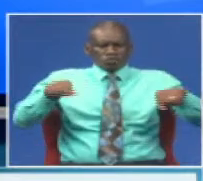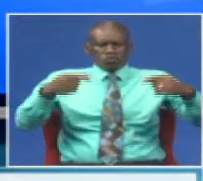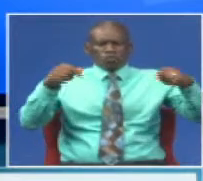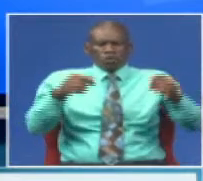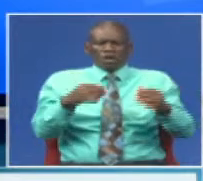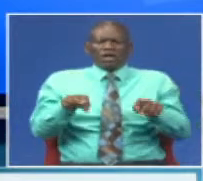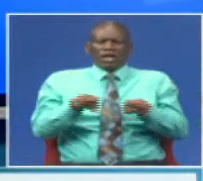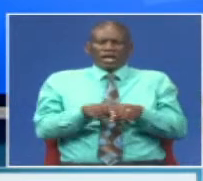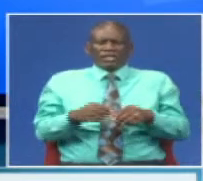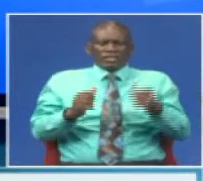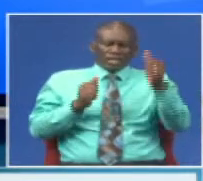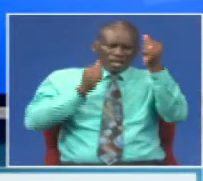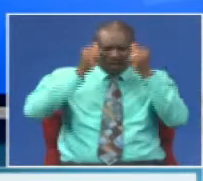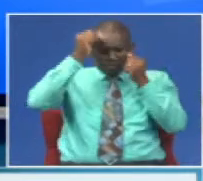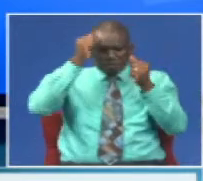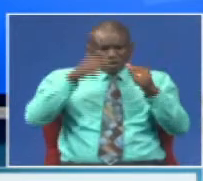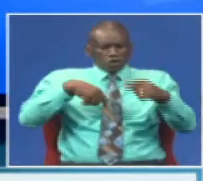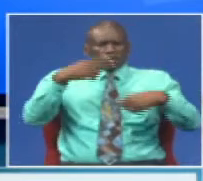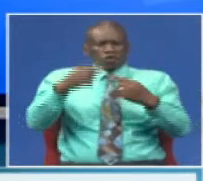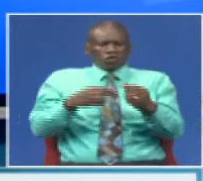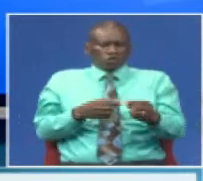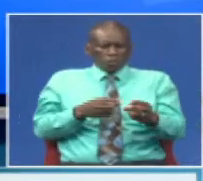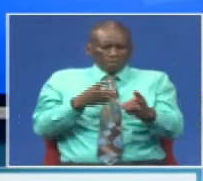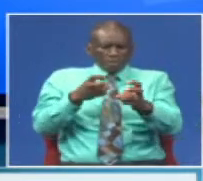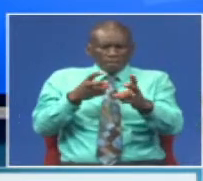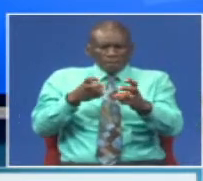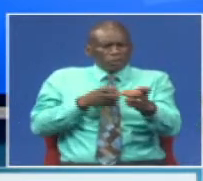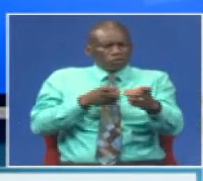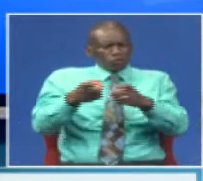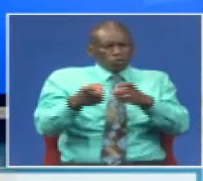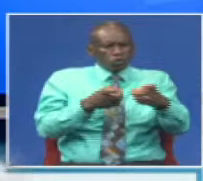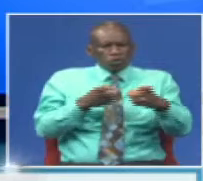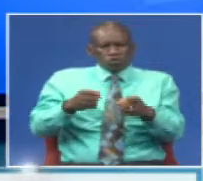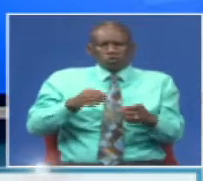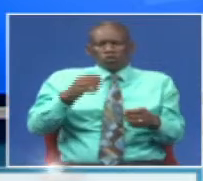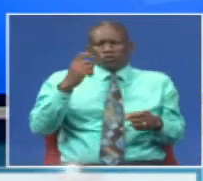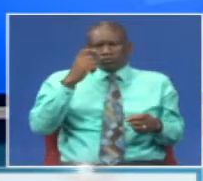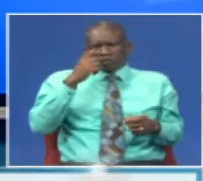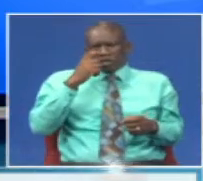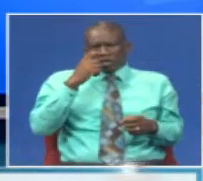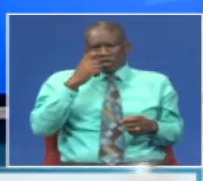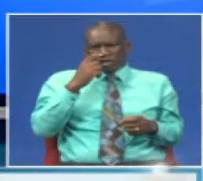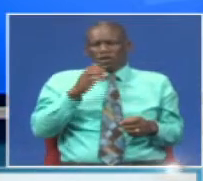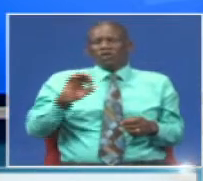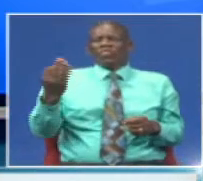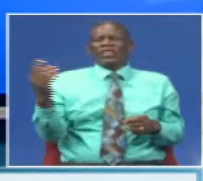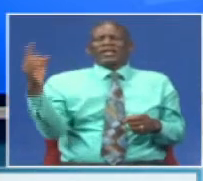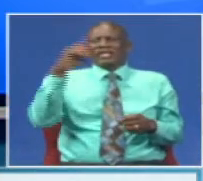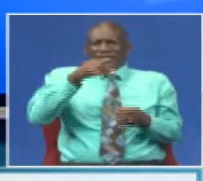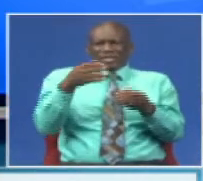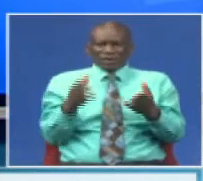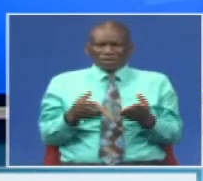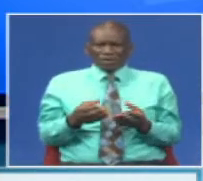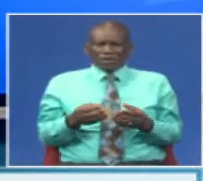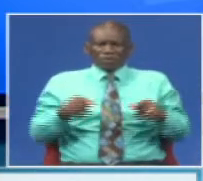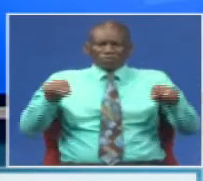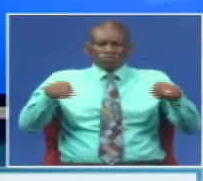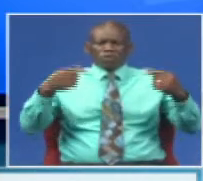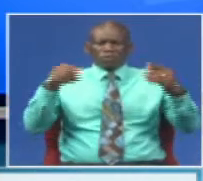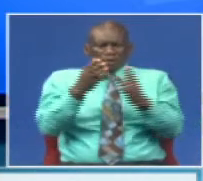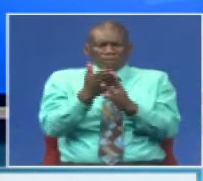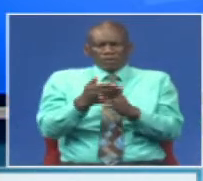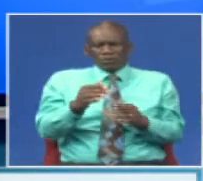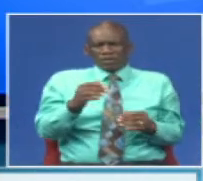armed forces continue with their quest for control of Sudan. For the third day running, intense clashes between